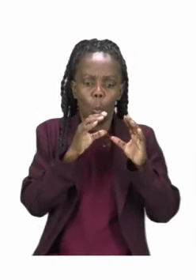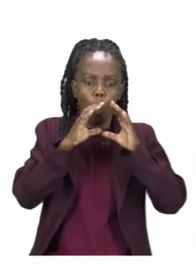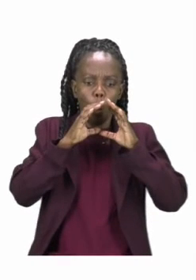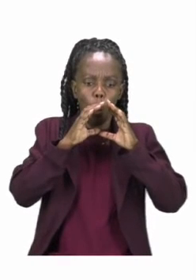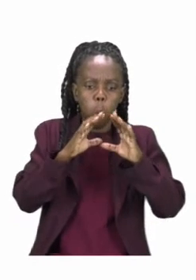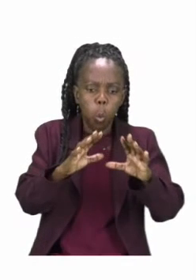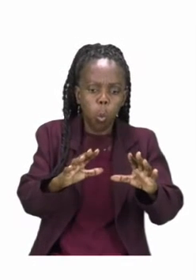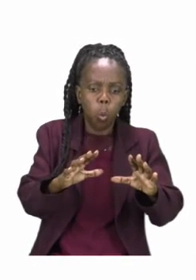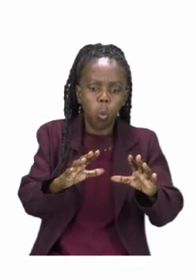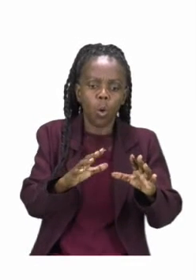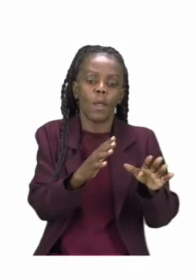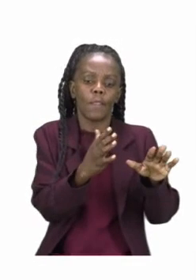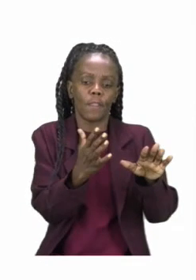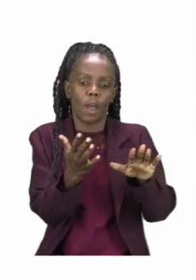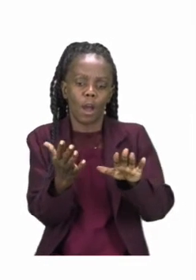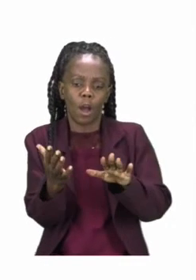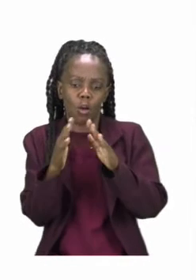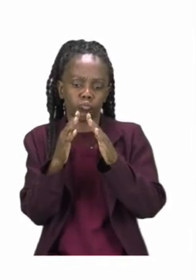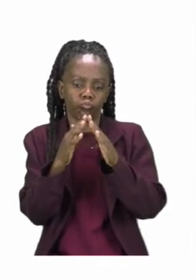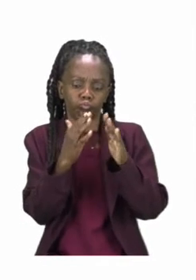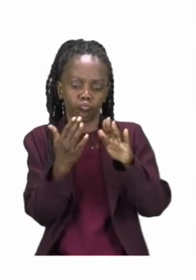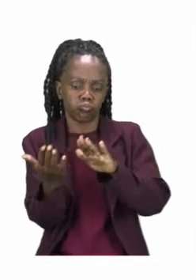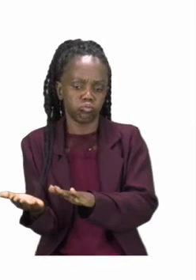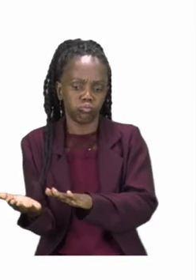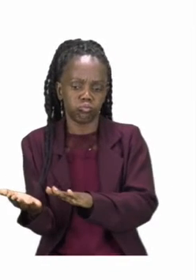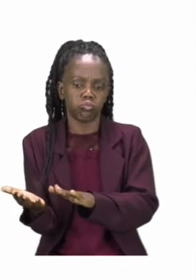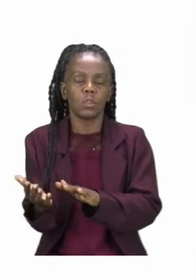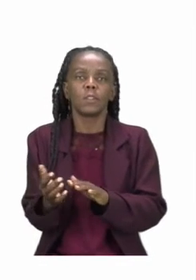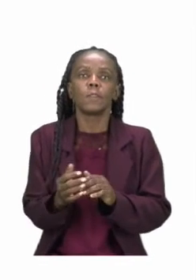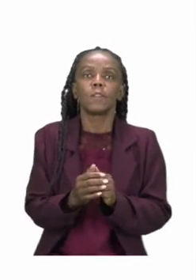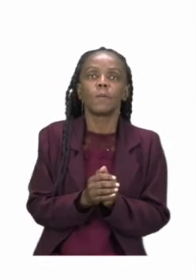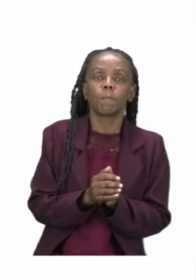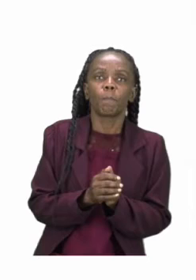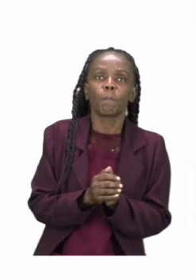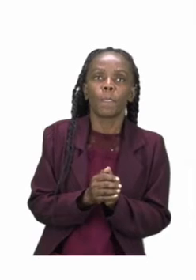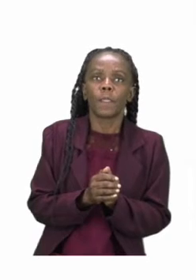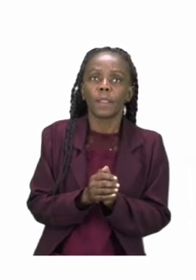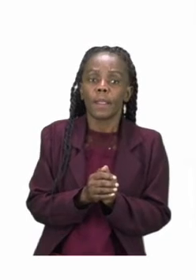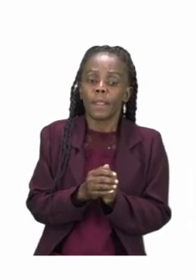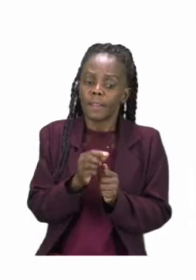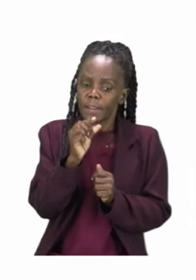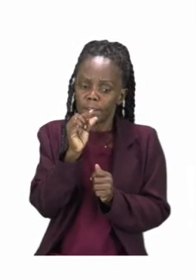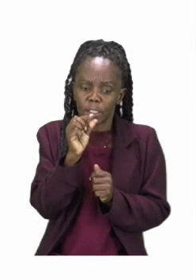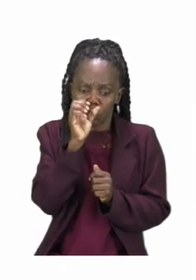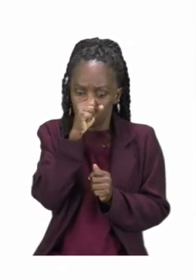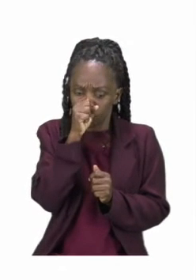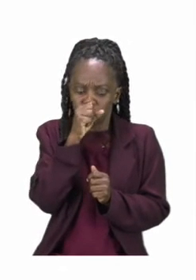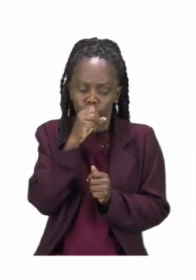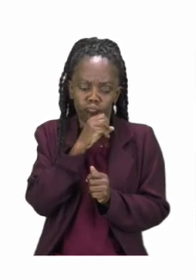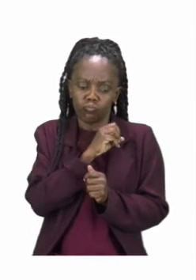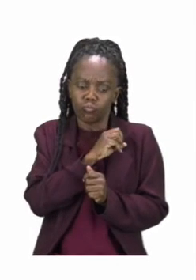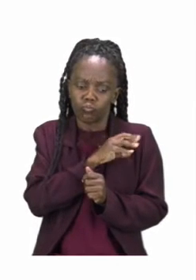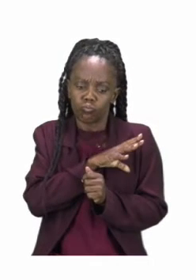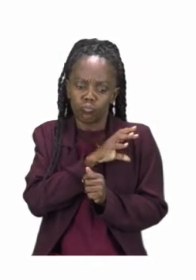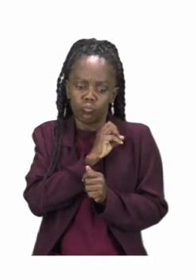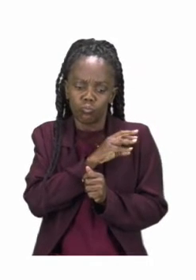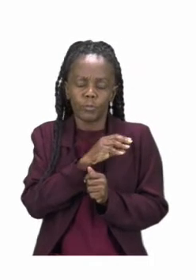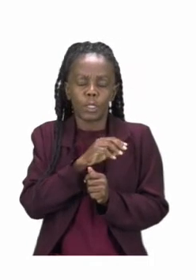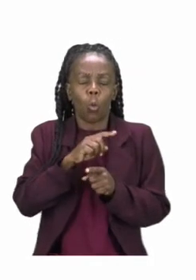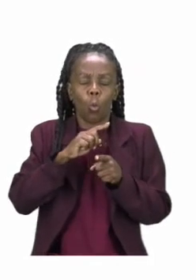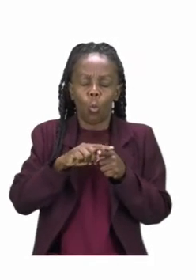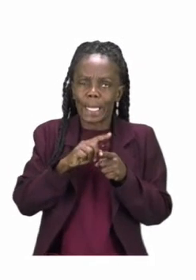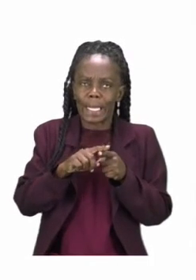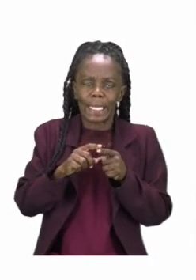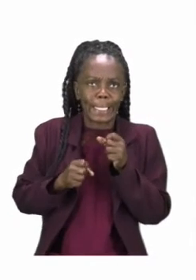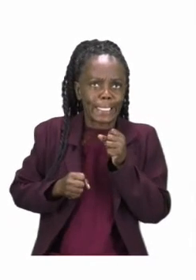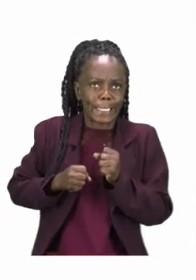house down. The little pig was so frightened, he quickly ran to his brother,